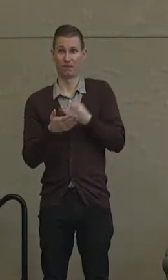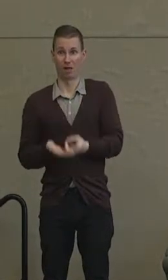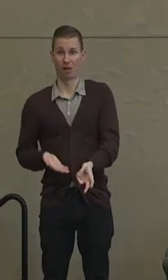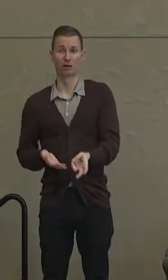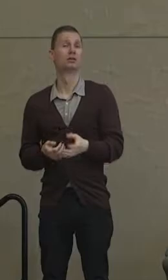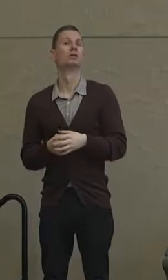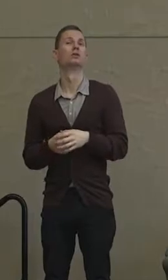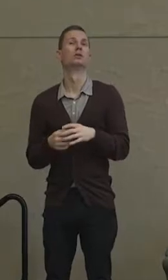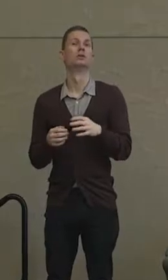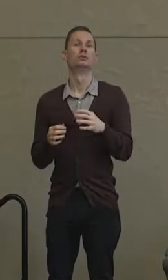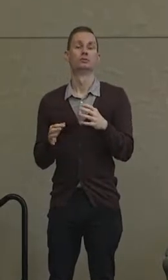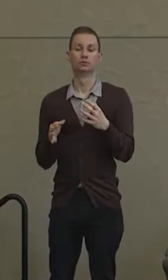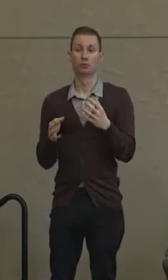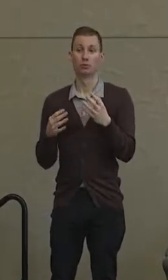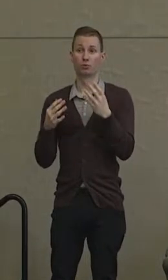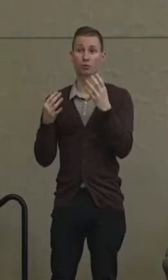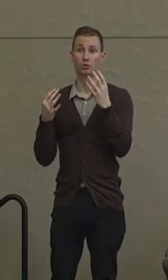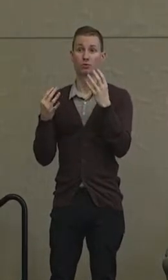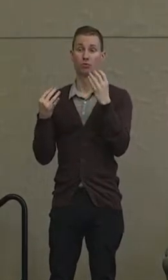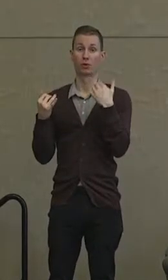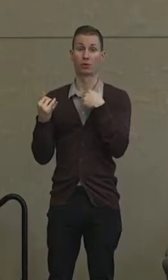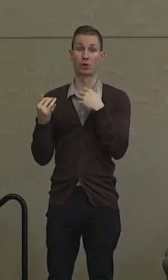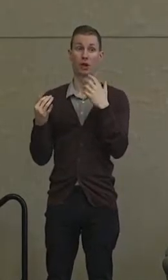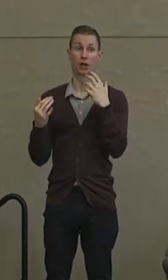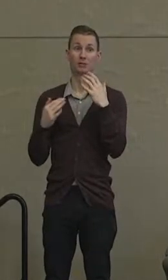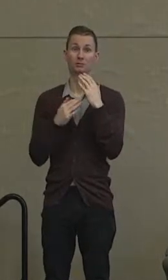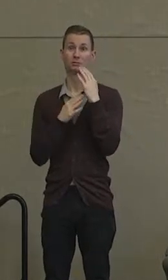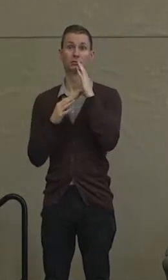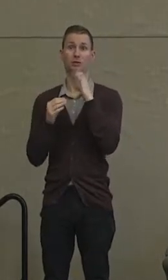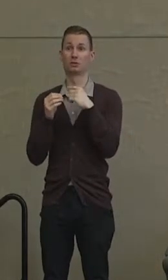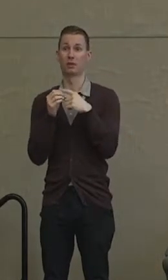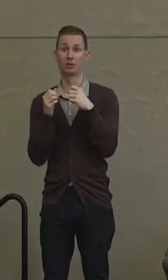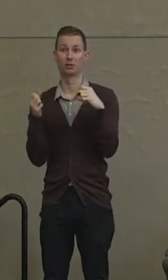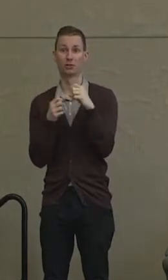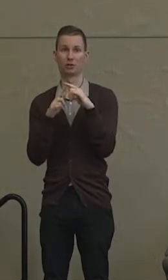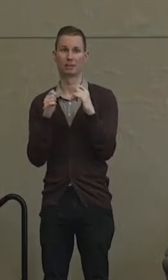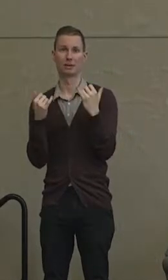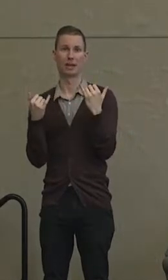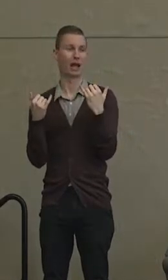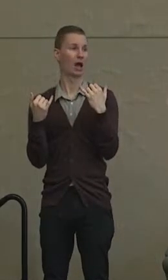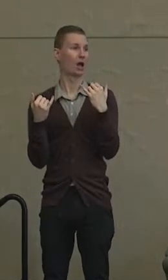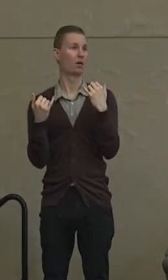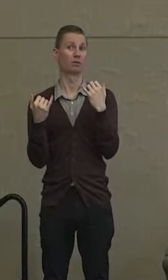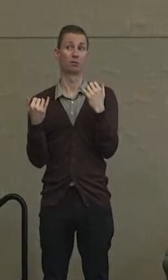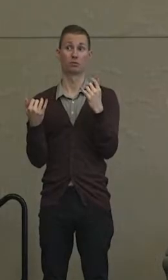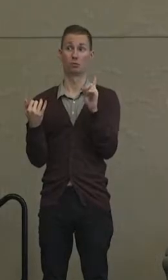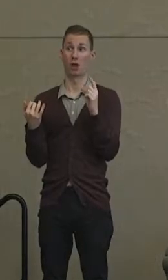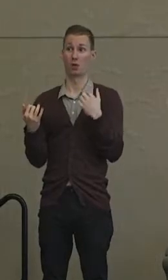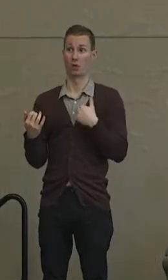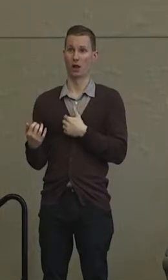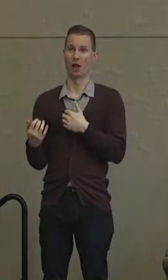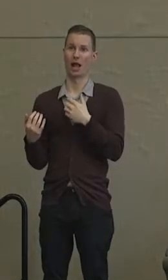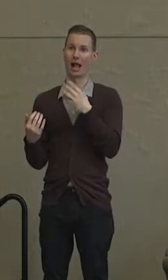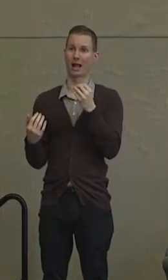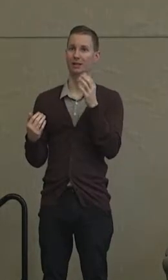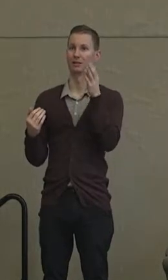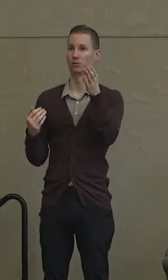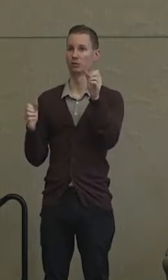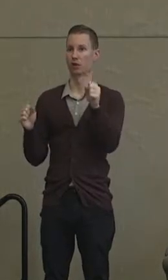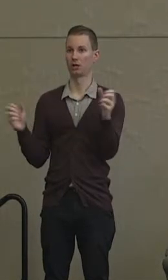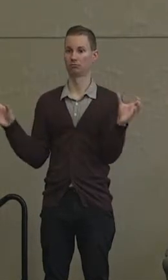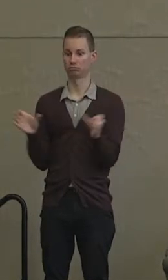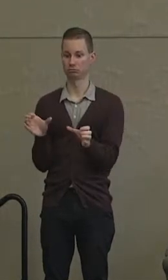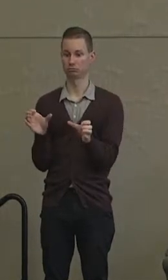the college sexual assault, which were at the heights, were talking to each other at the same time. And I think this is where we are now and we could possibly be. And